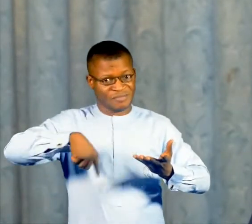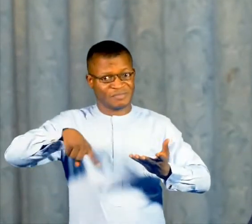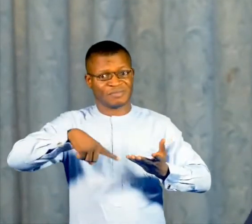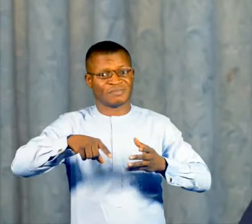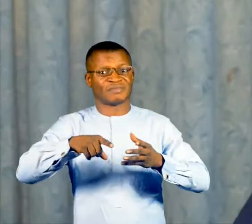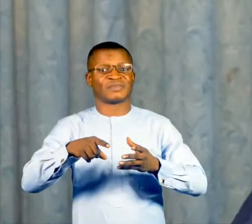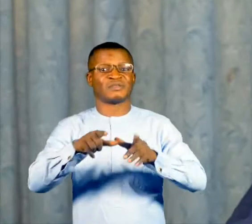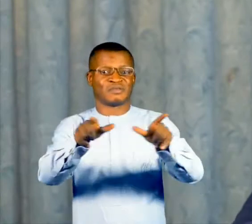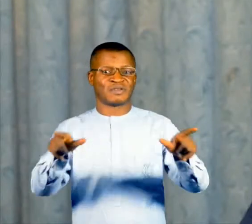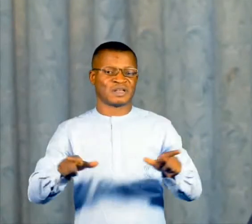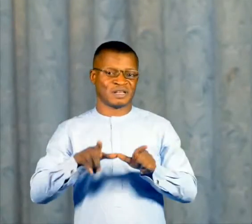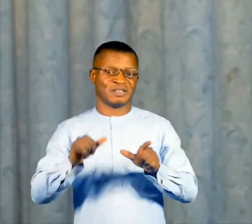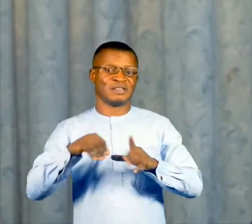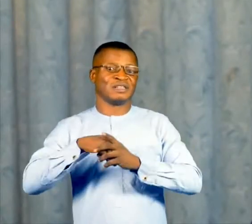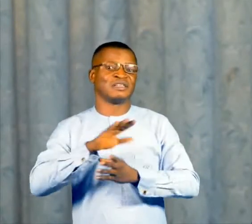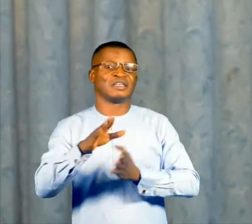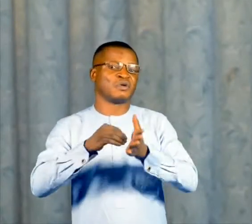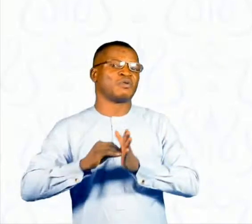within their own country.